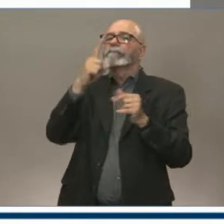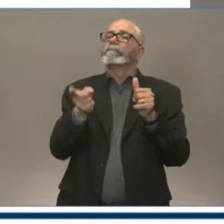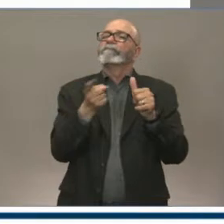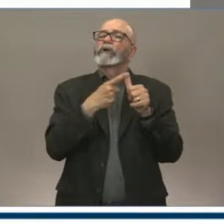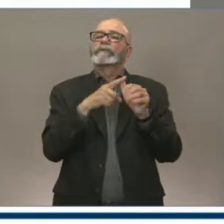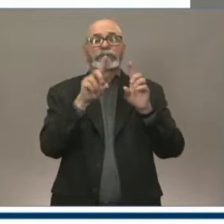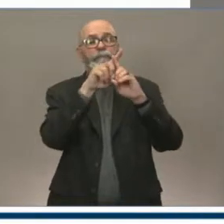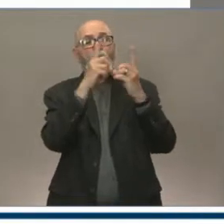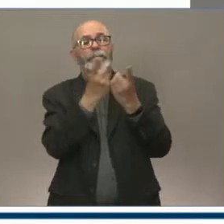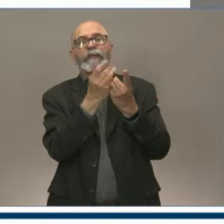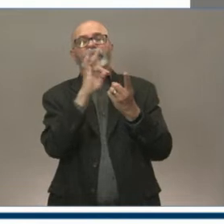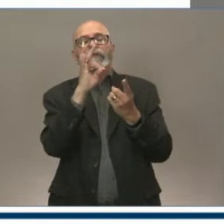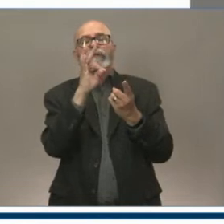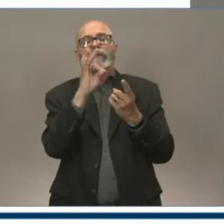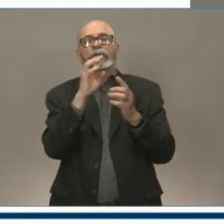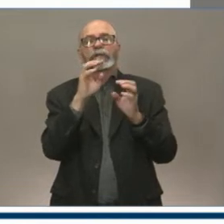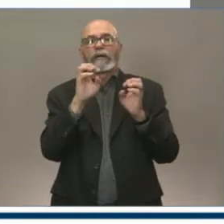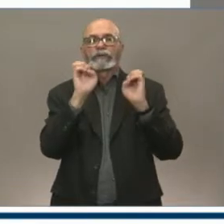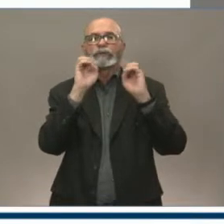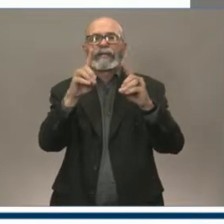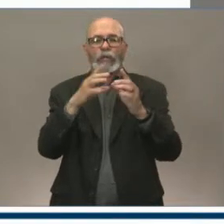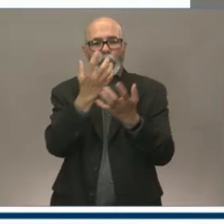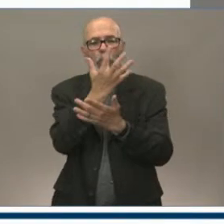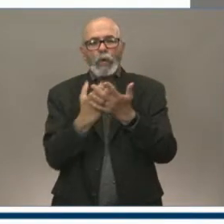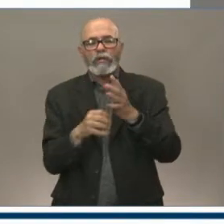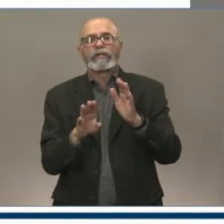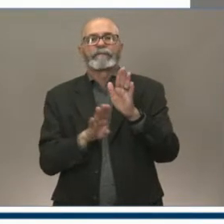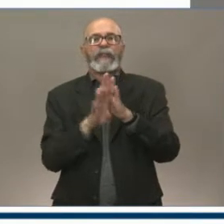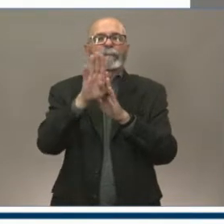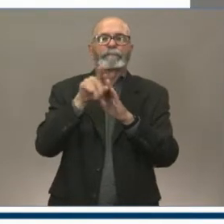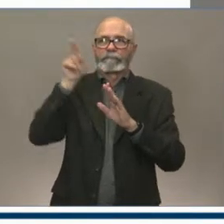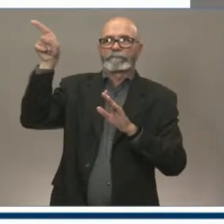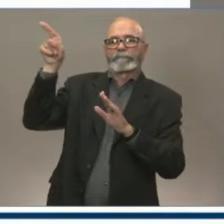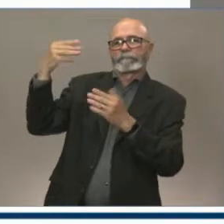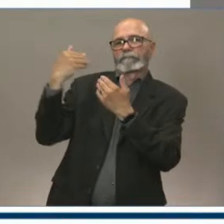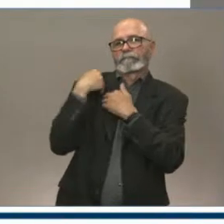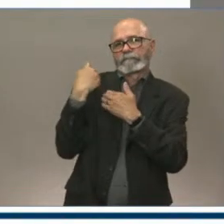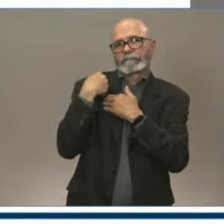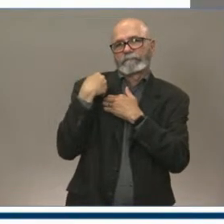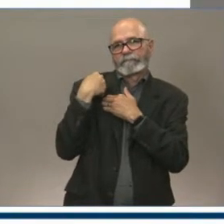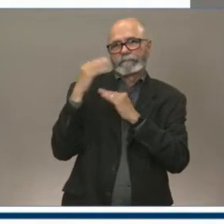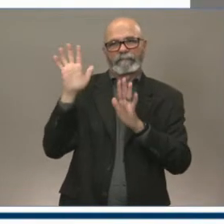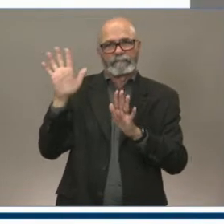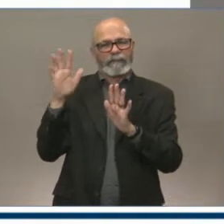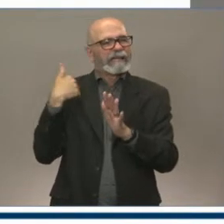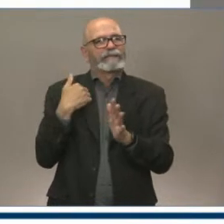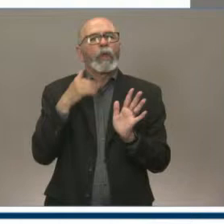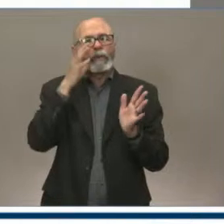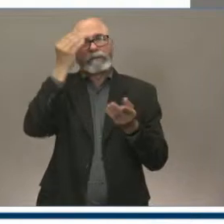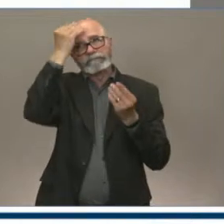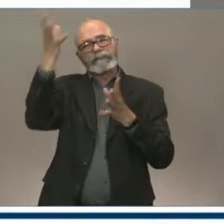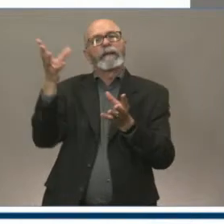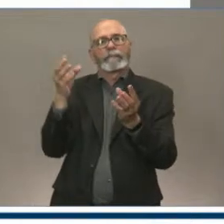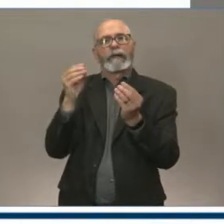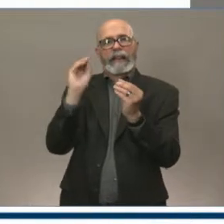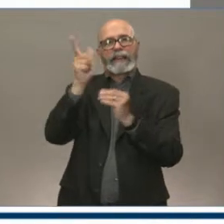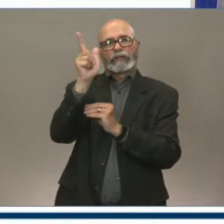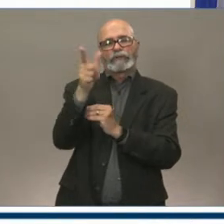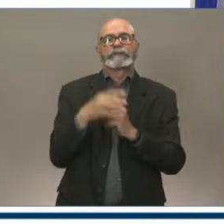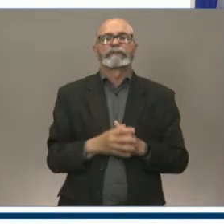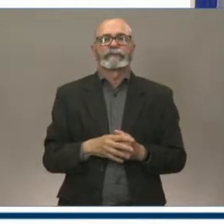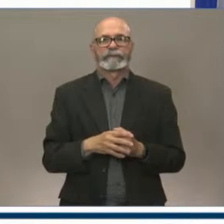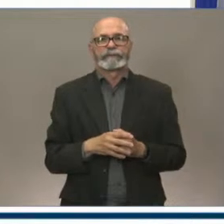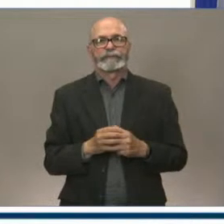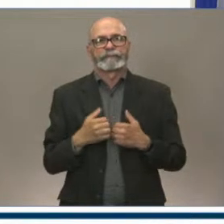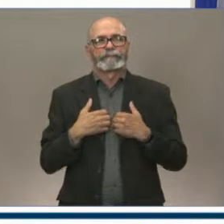Development. Again, they're working on a lot of details very quickly, and so we'll have to get back to you with that. Next, we'll go to Pat